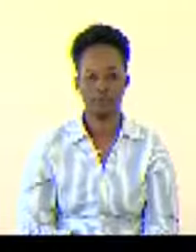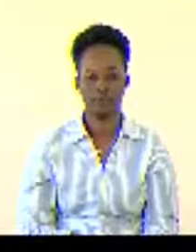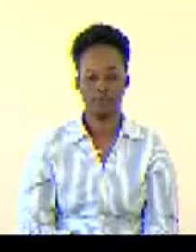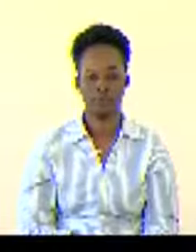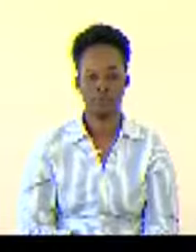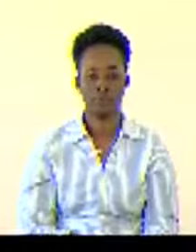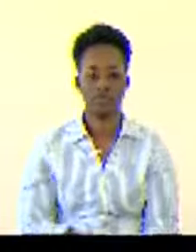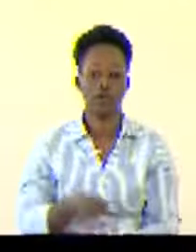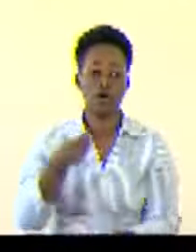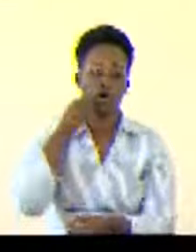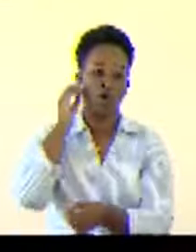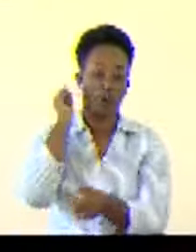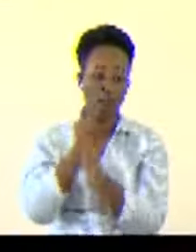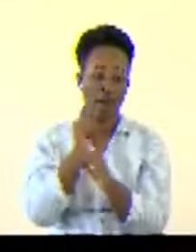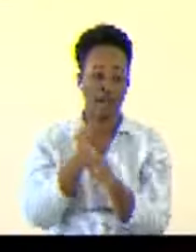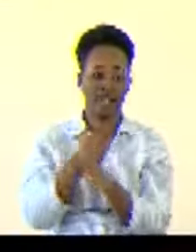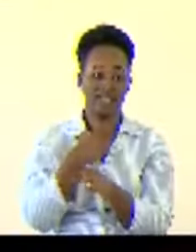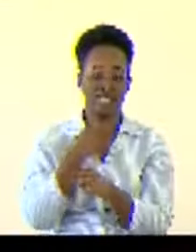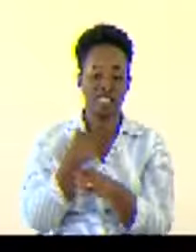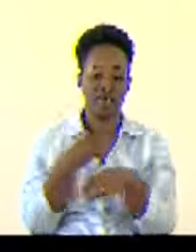this is some work that I want you to